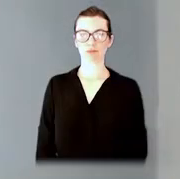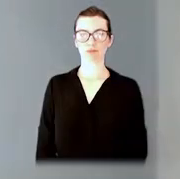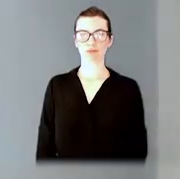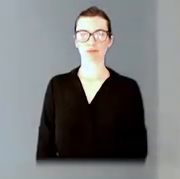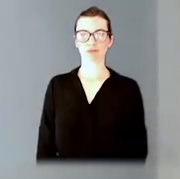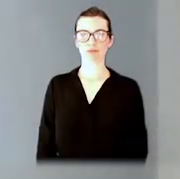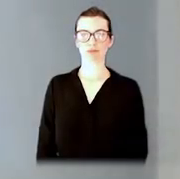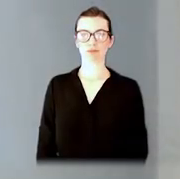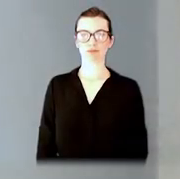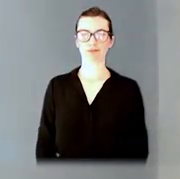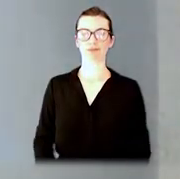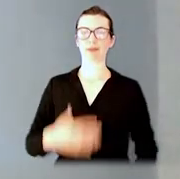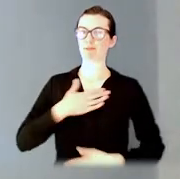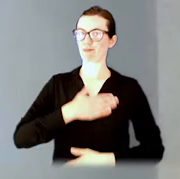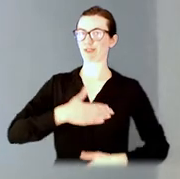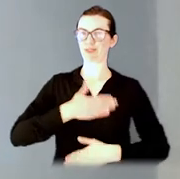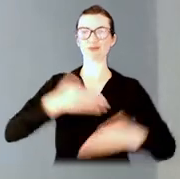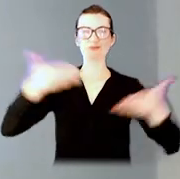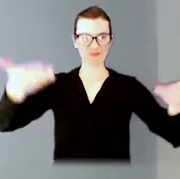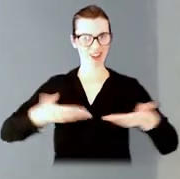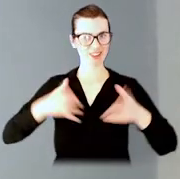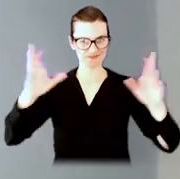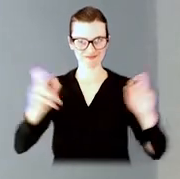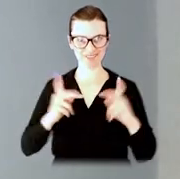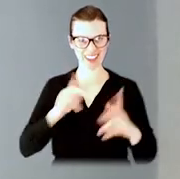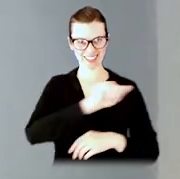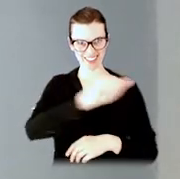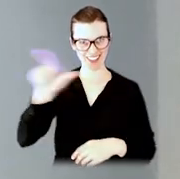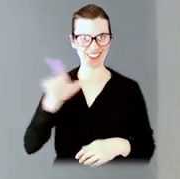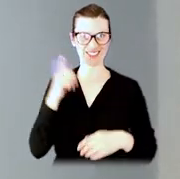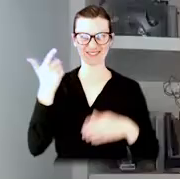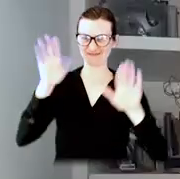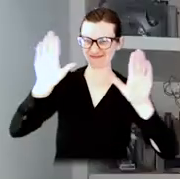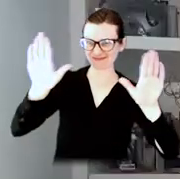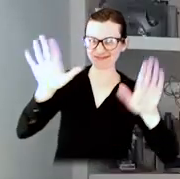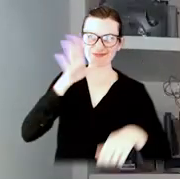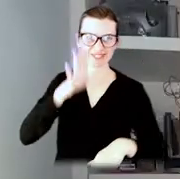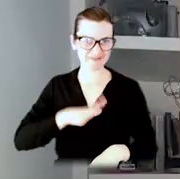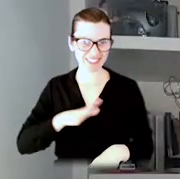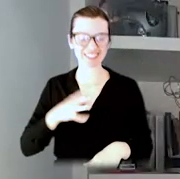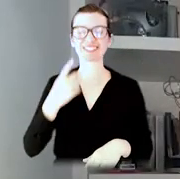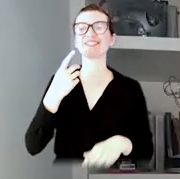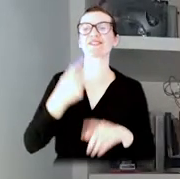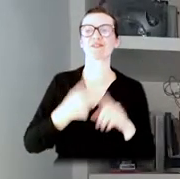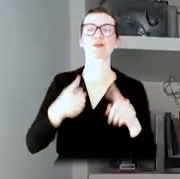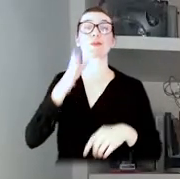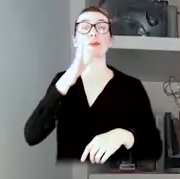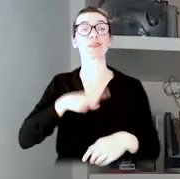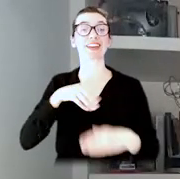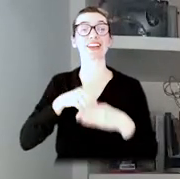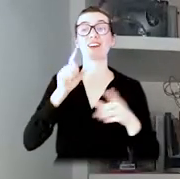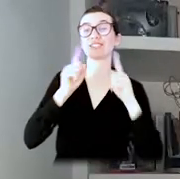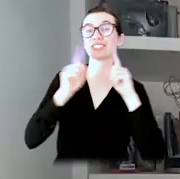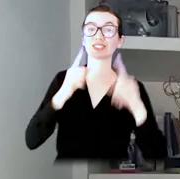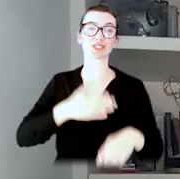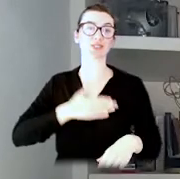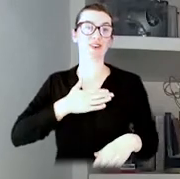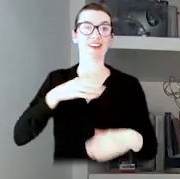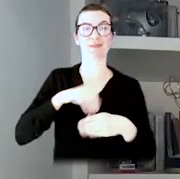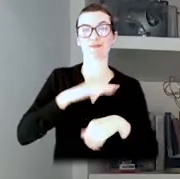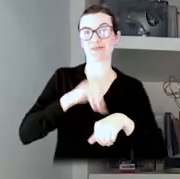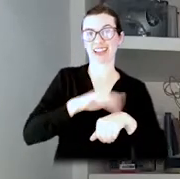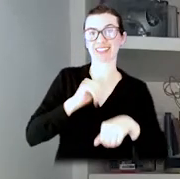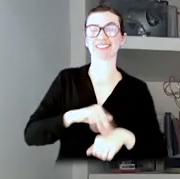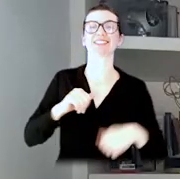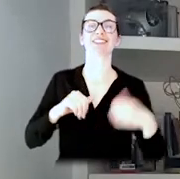It's my pleasure to welcome back all of these fabulous ladies from our Women in Conversation, Joy of Pets. We have Shirley, Lynette, Patricia,